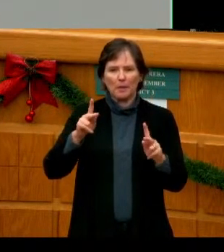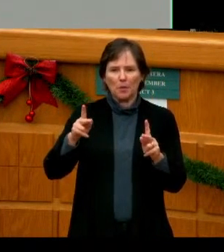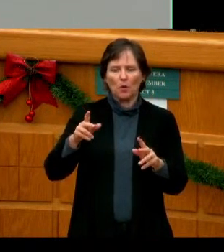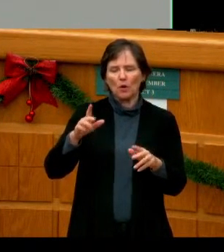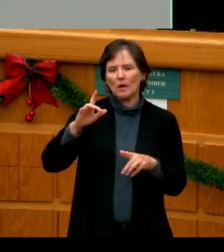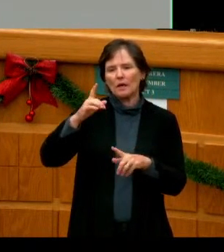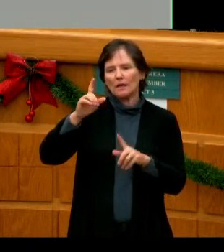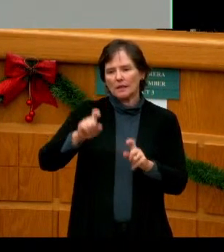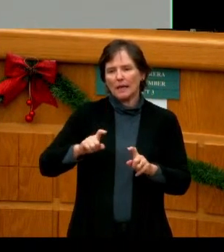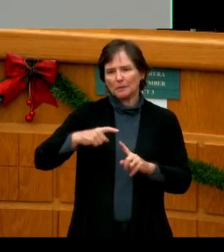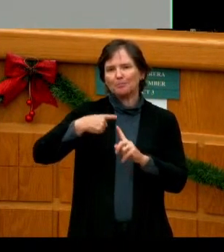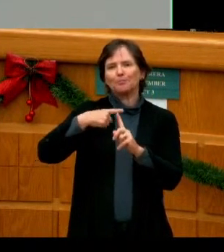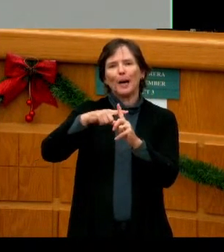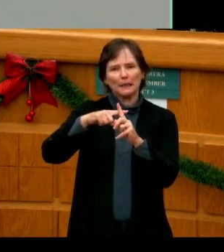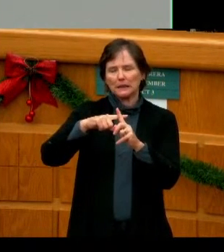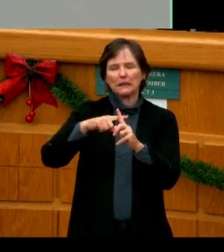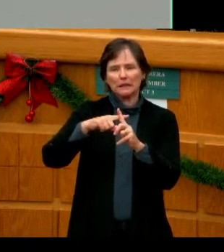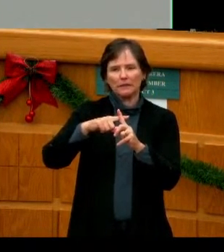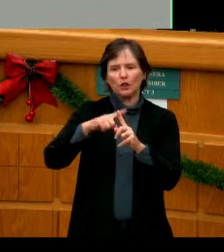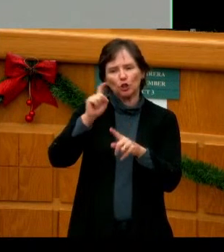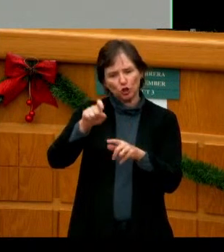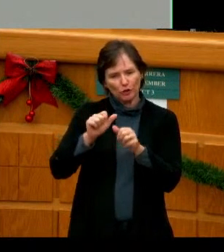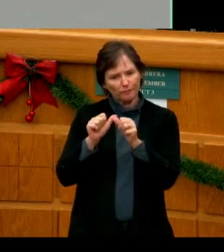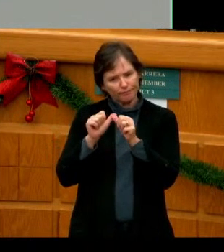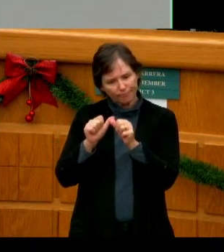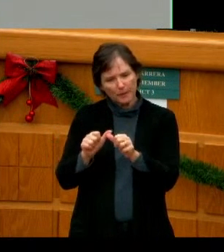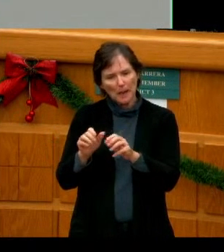Bend area, and people should act accordingly.